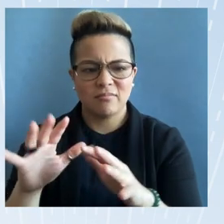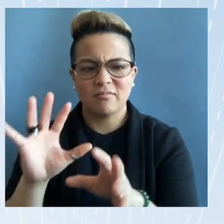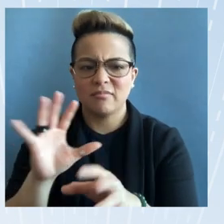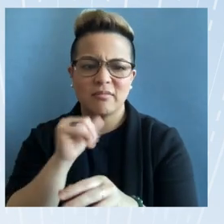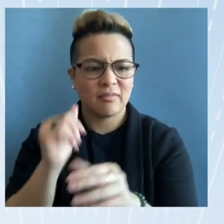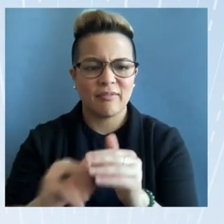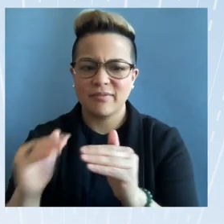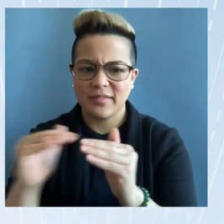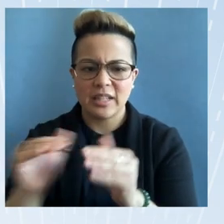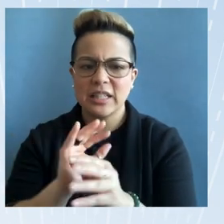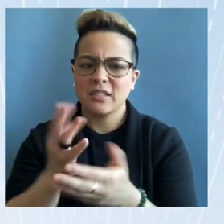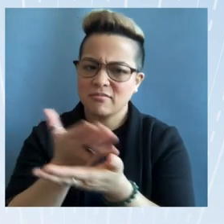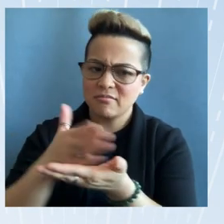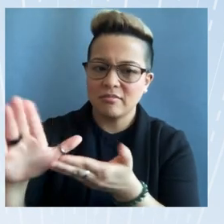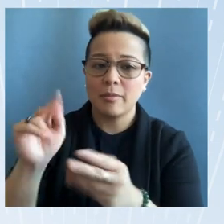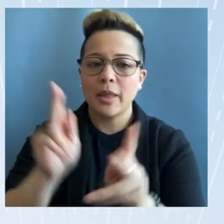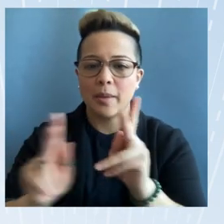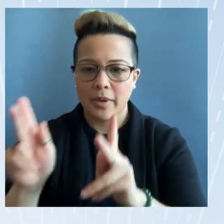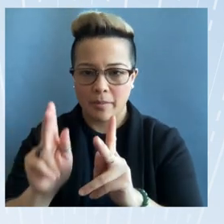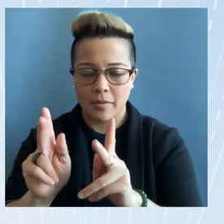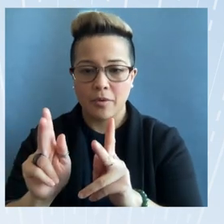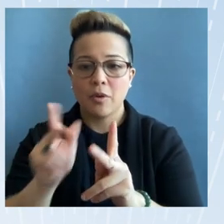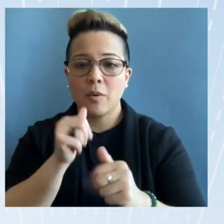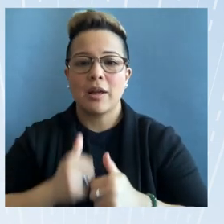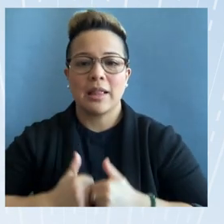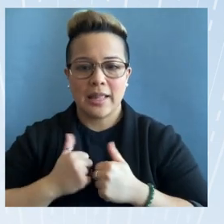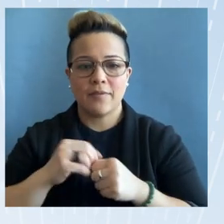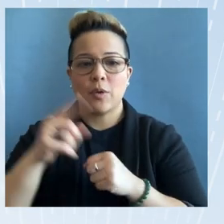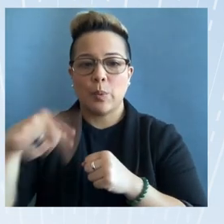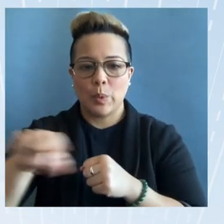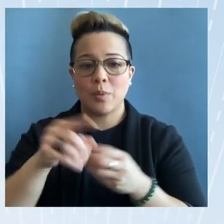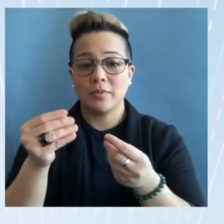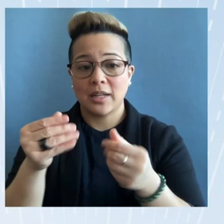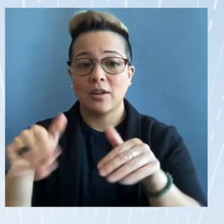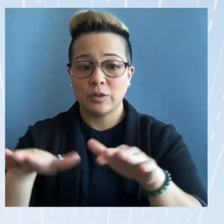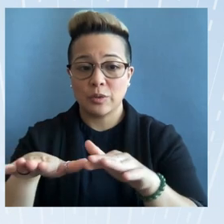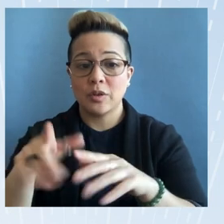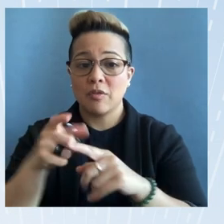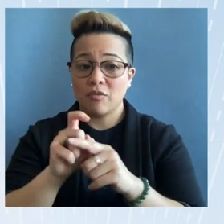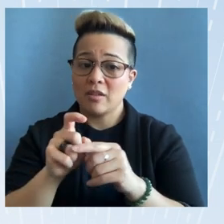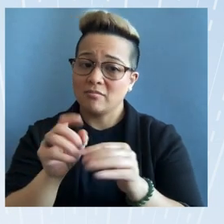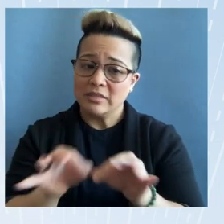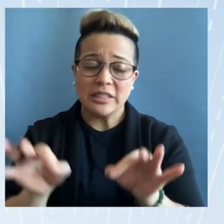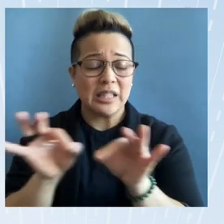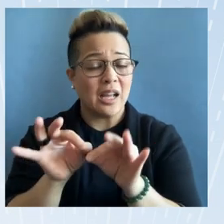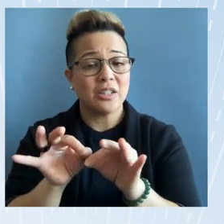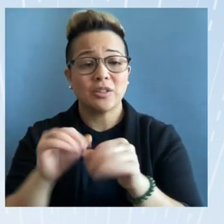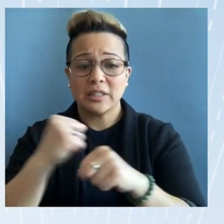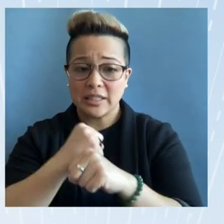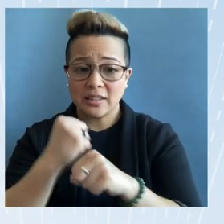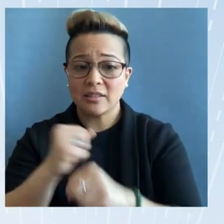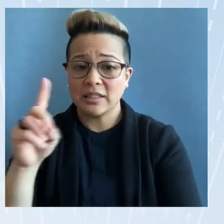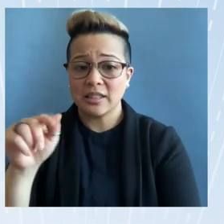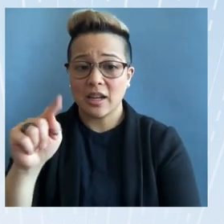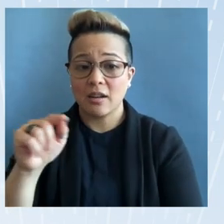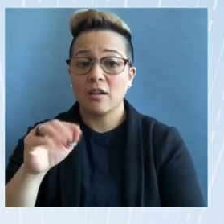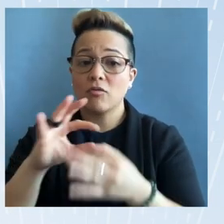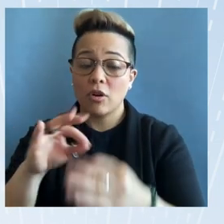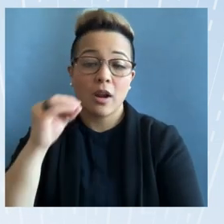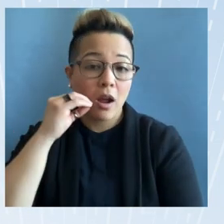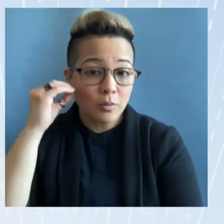unfairly excludes the people living in those territories from essential statistical data on